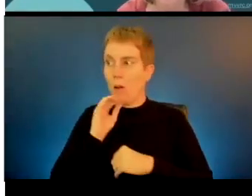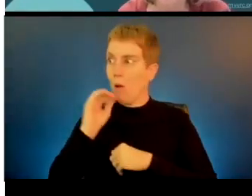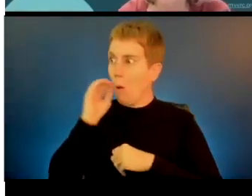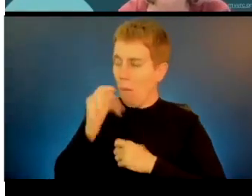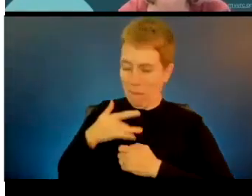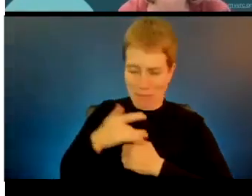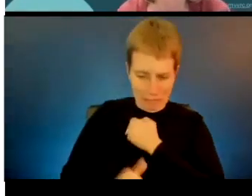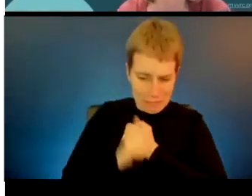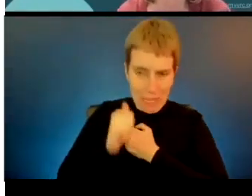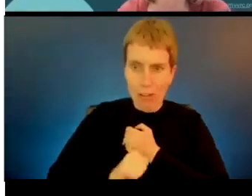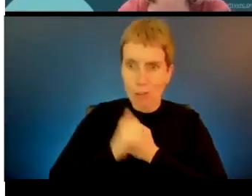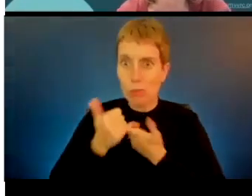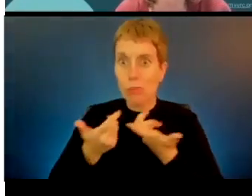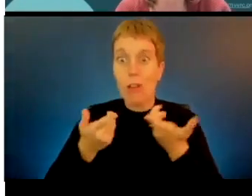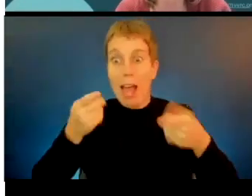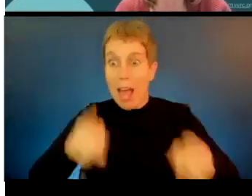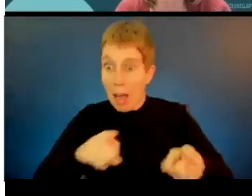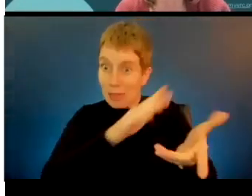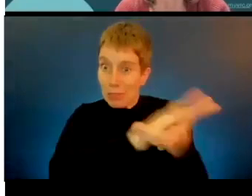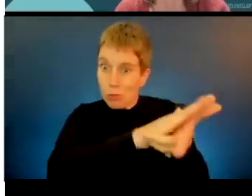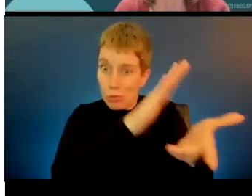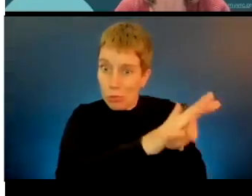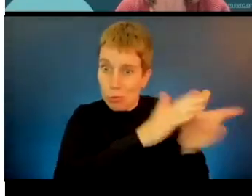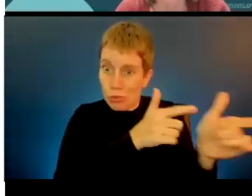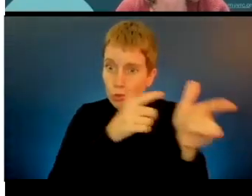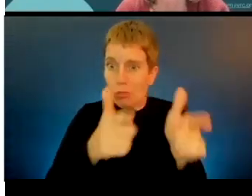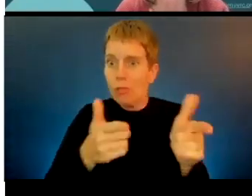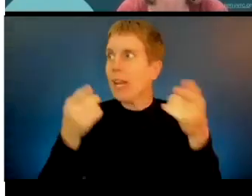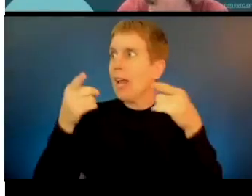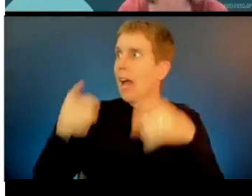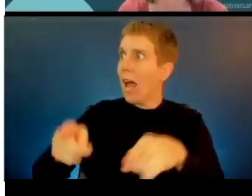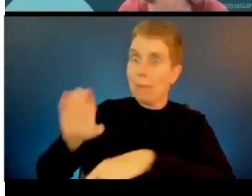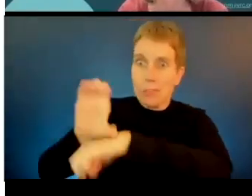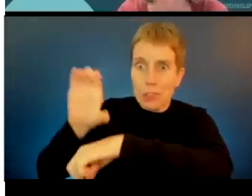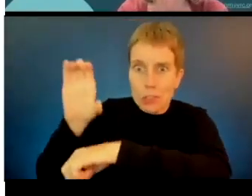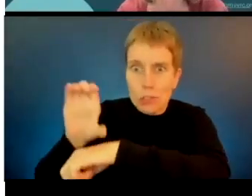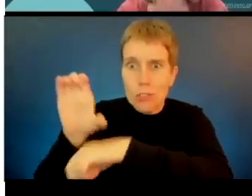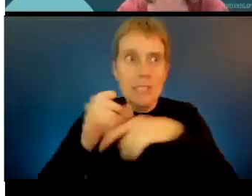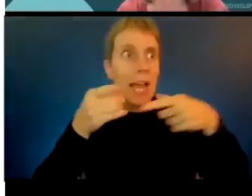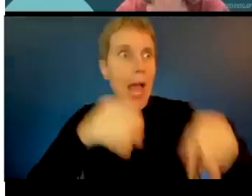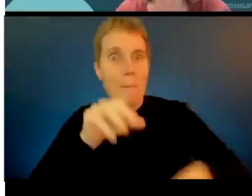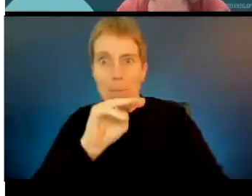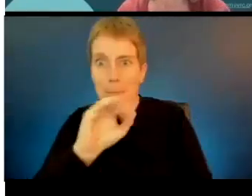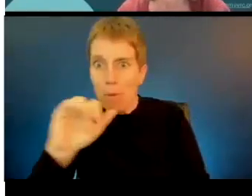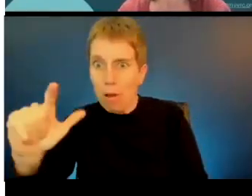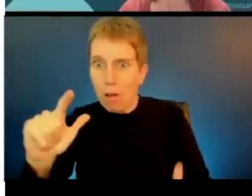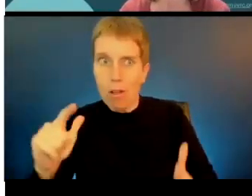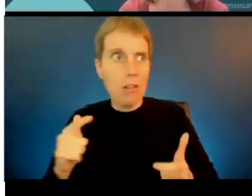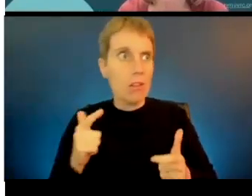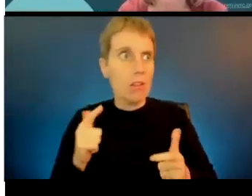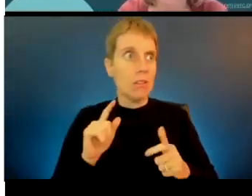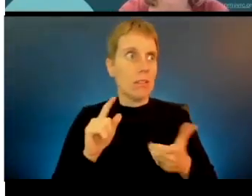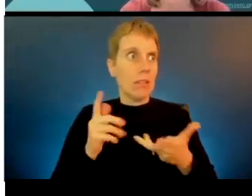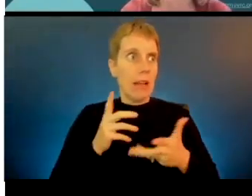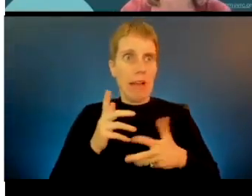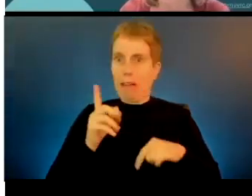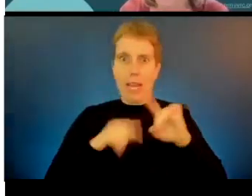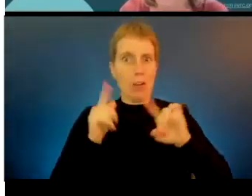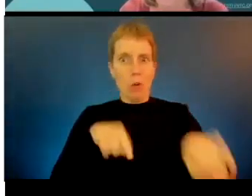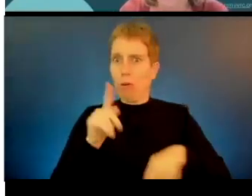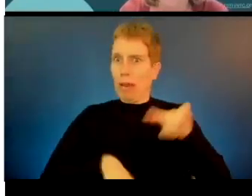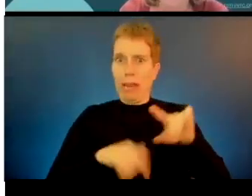of worship or in a mall, like where do you go where you could feel safe? Other kids may feel a lot of anxiety and worry or